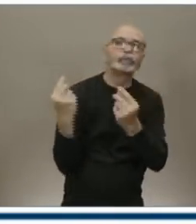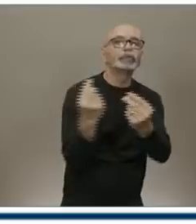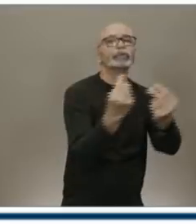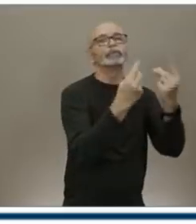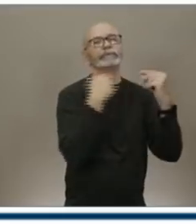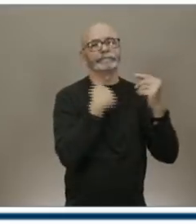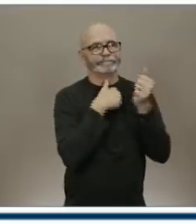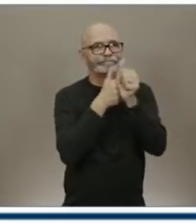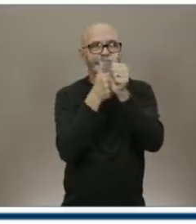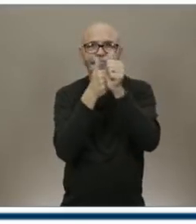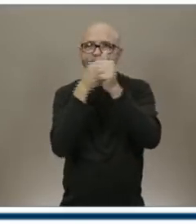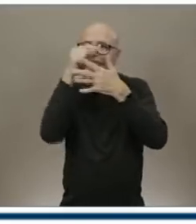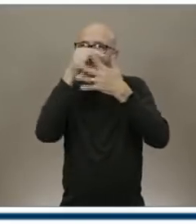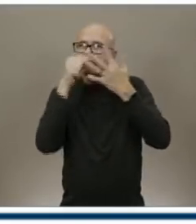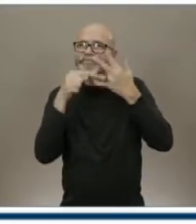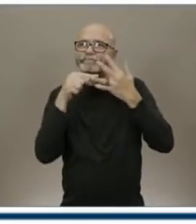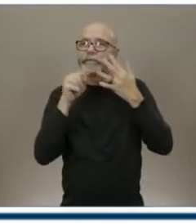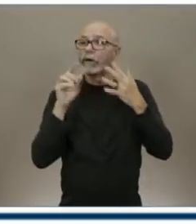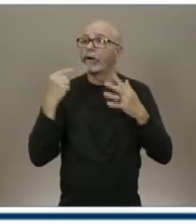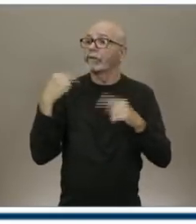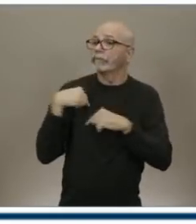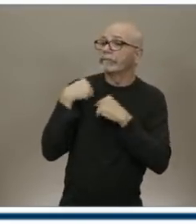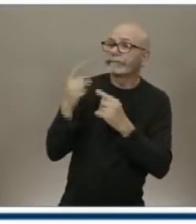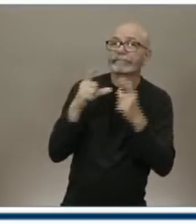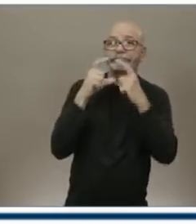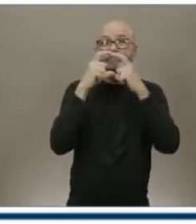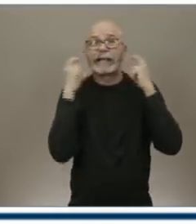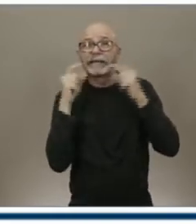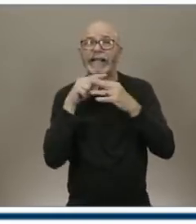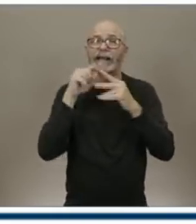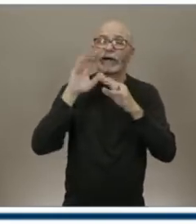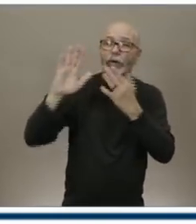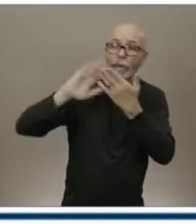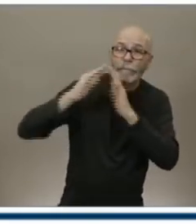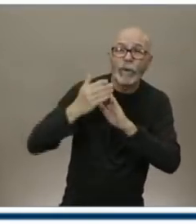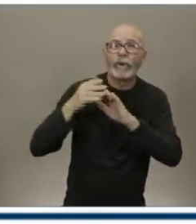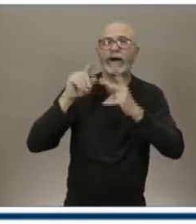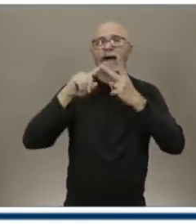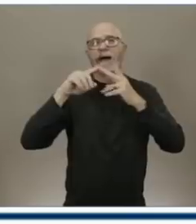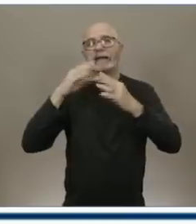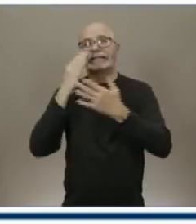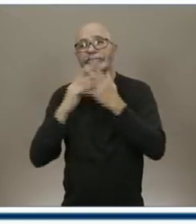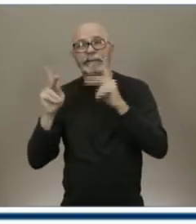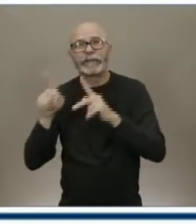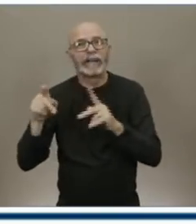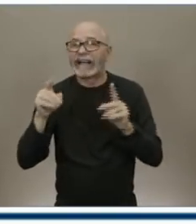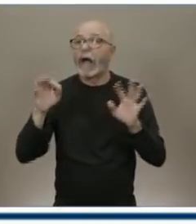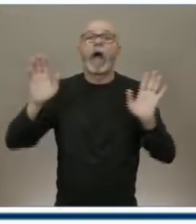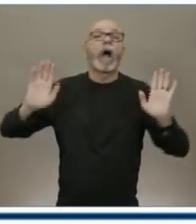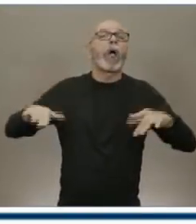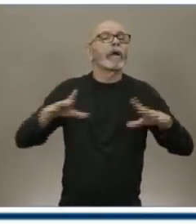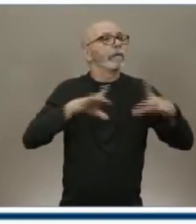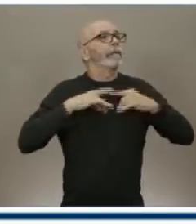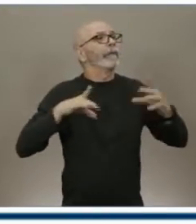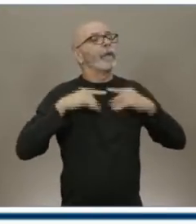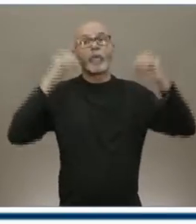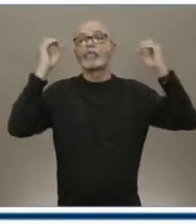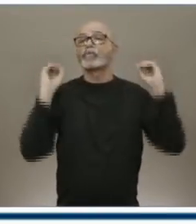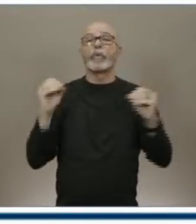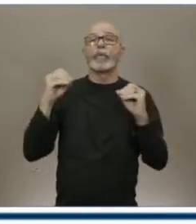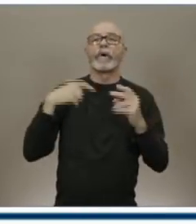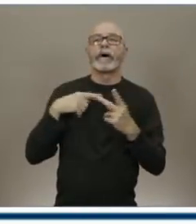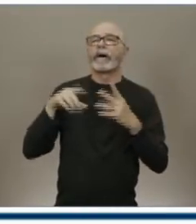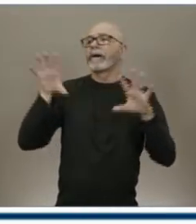you've done to keep your community safe, along with all the things that you haven't done, the family vacations you've canceled, the weddings